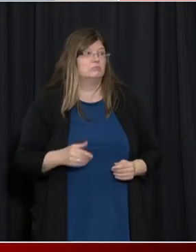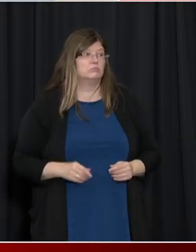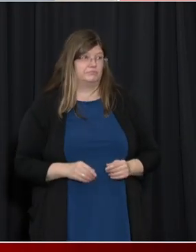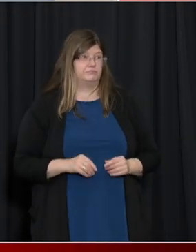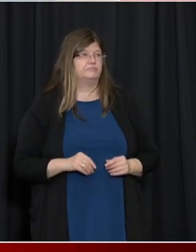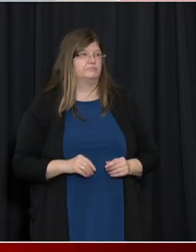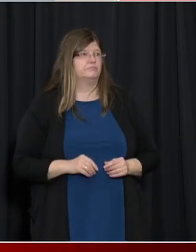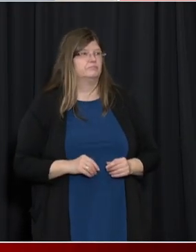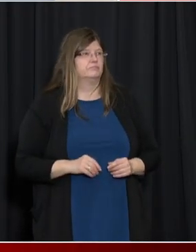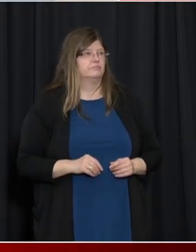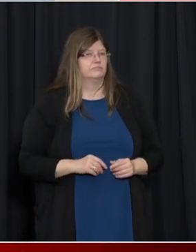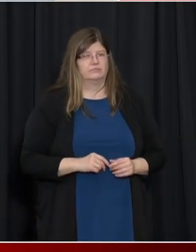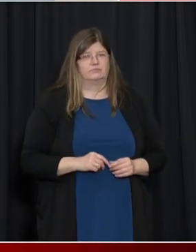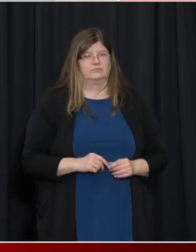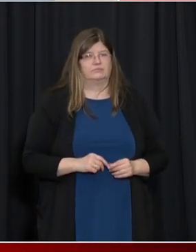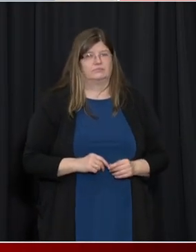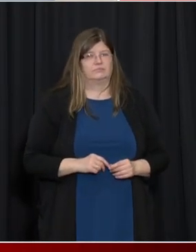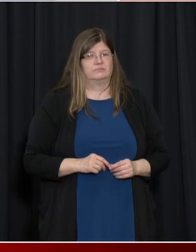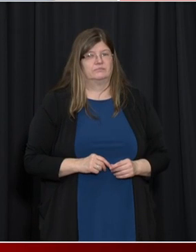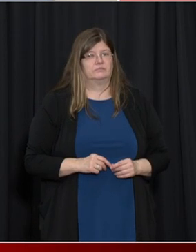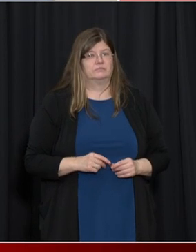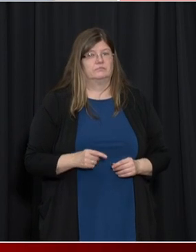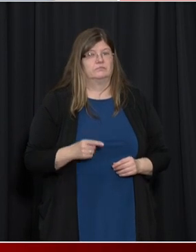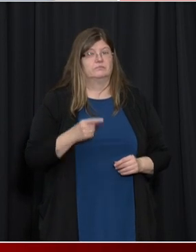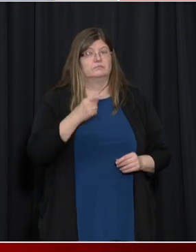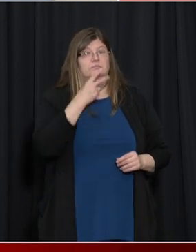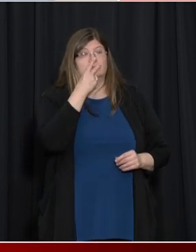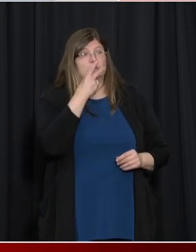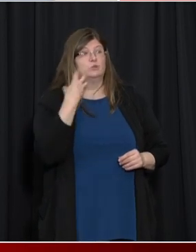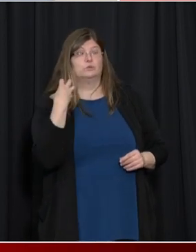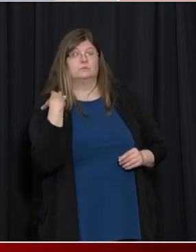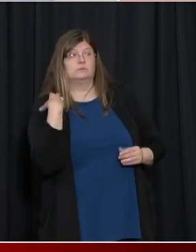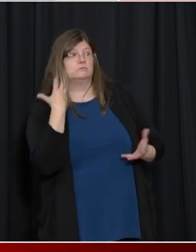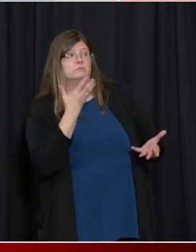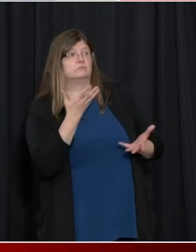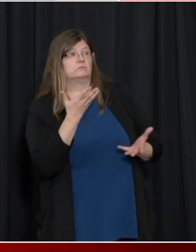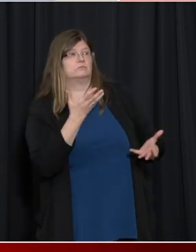I can see the chairman. Chairman, can you hear us?